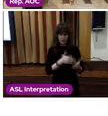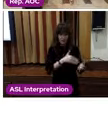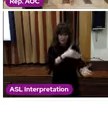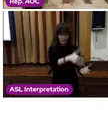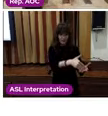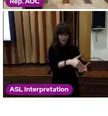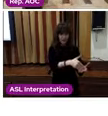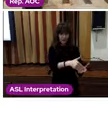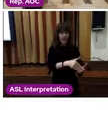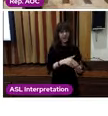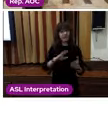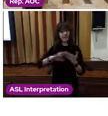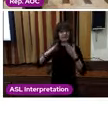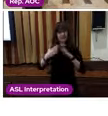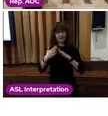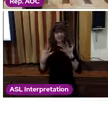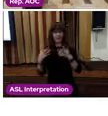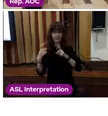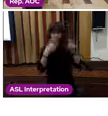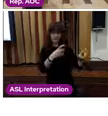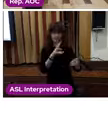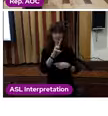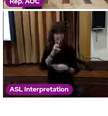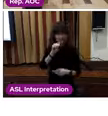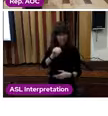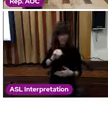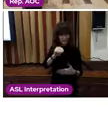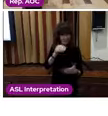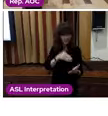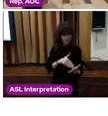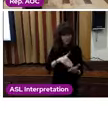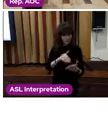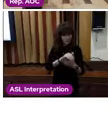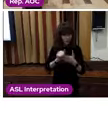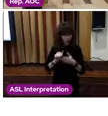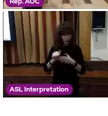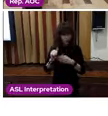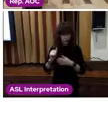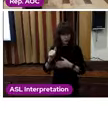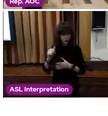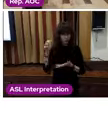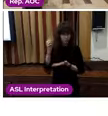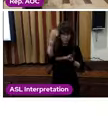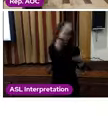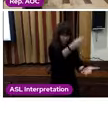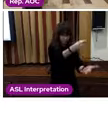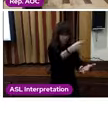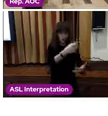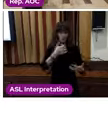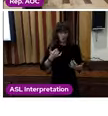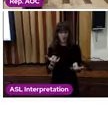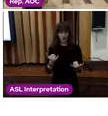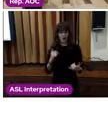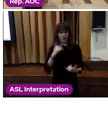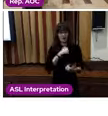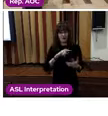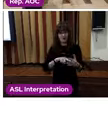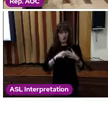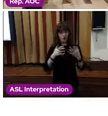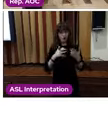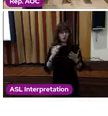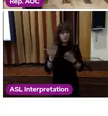$60 million grant. And so what started as our efforts to renovate the